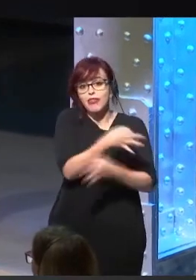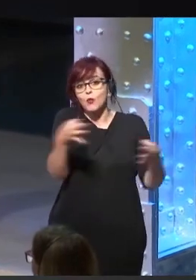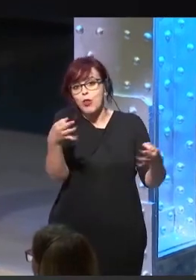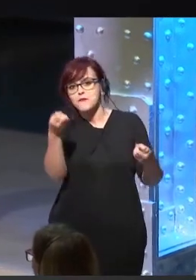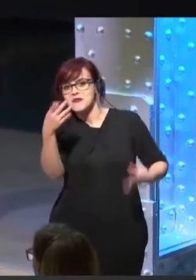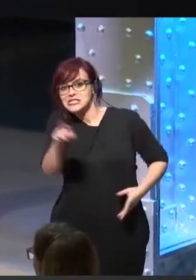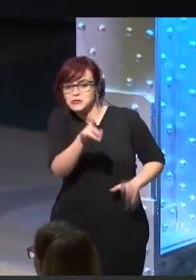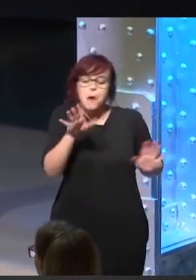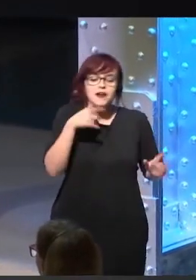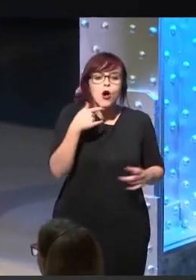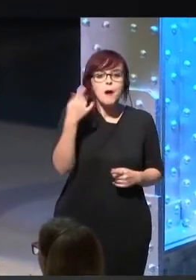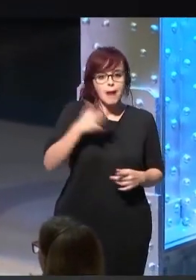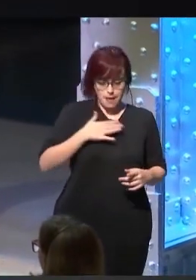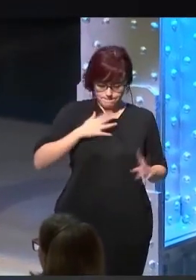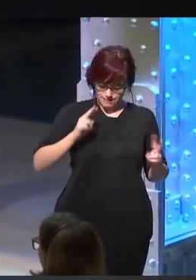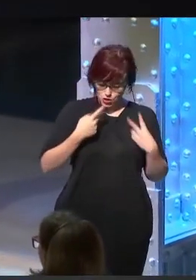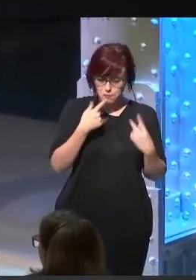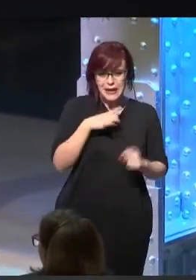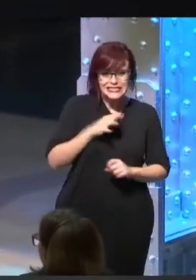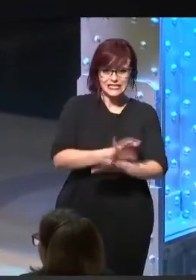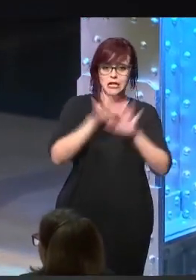me is that